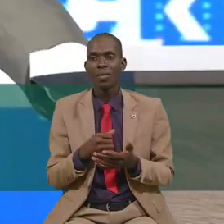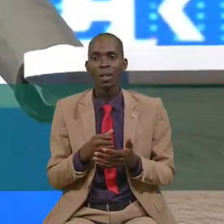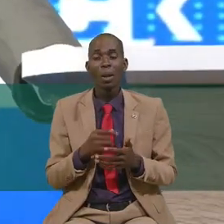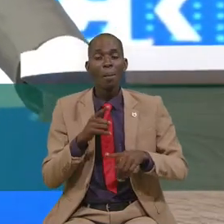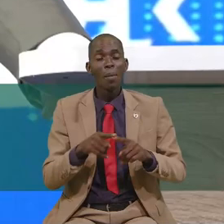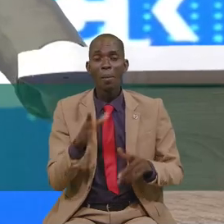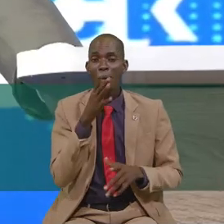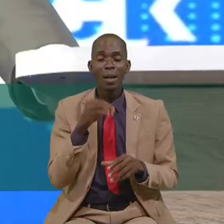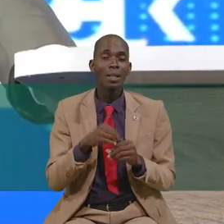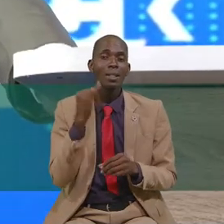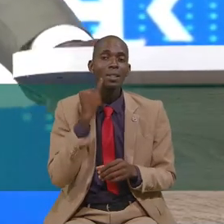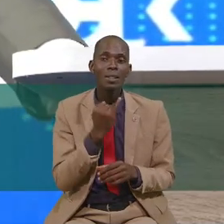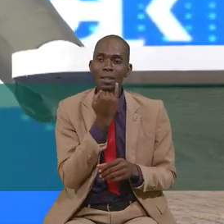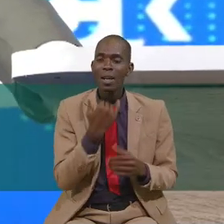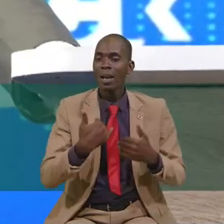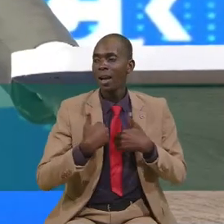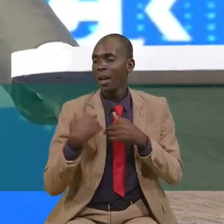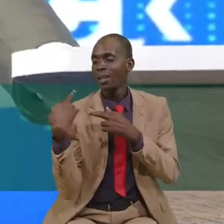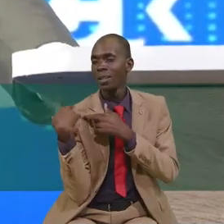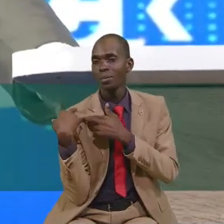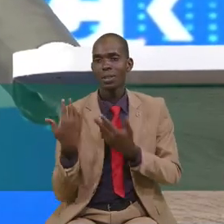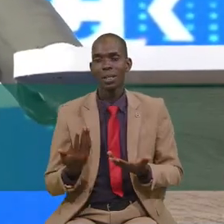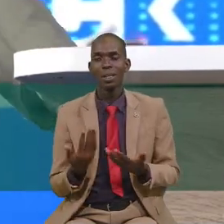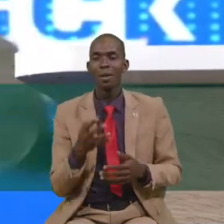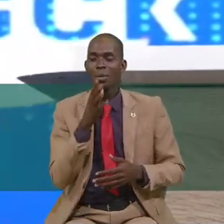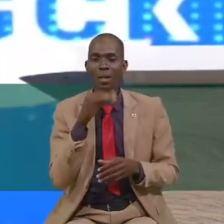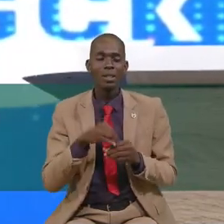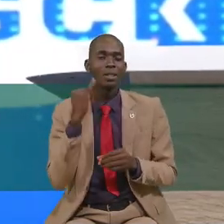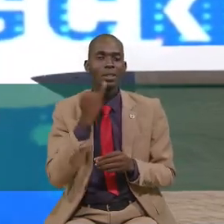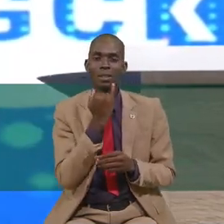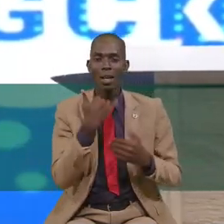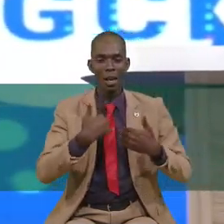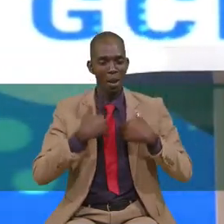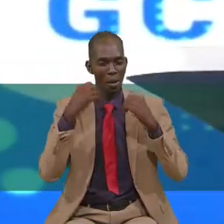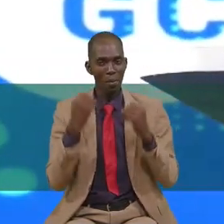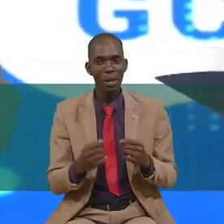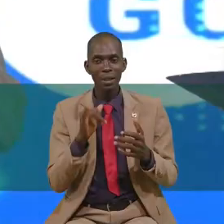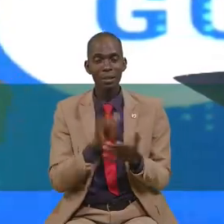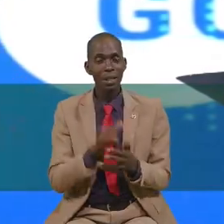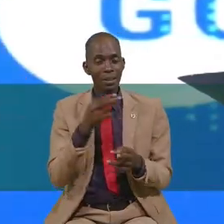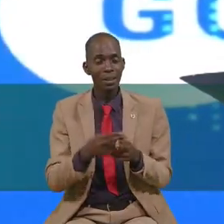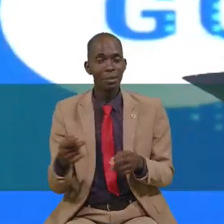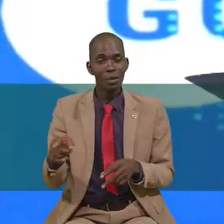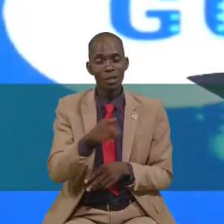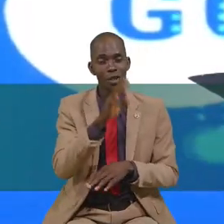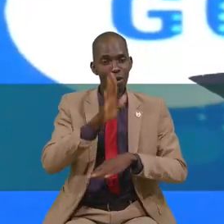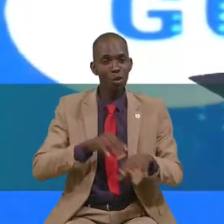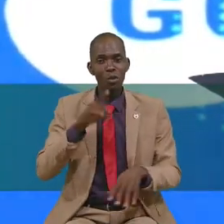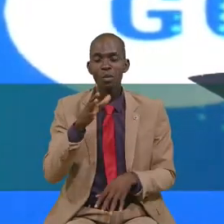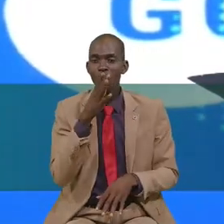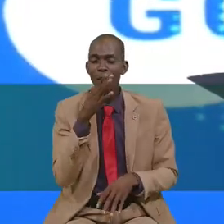Israel has responsibility, has power. And that name, they call you mother in